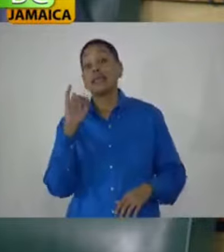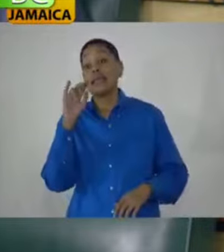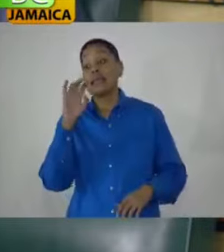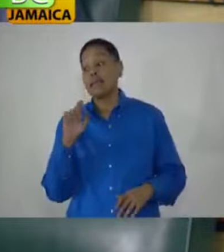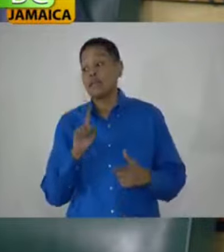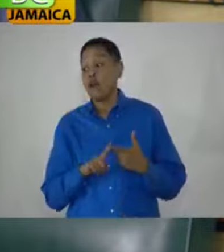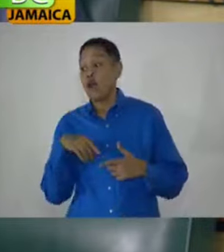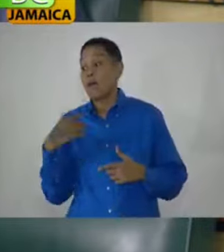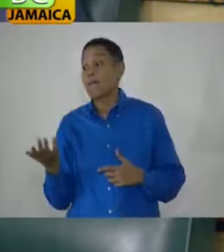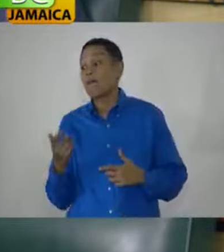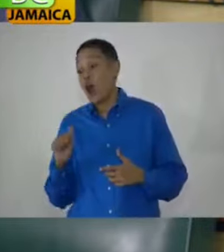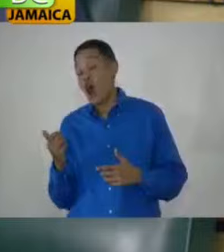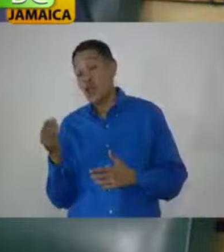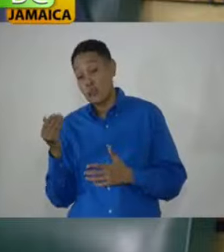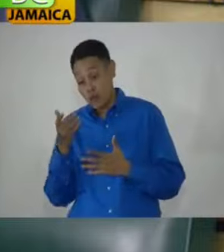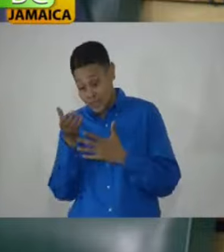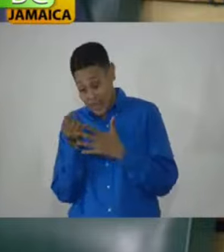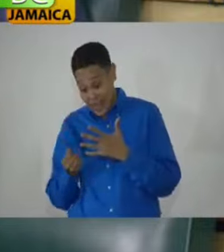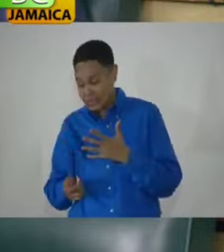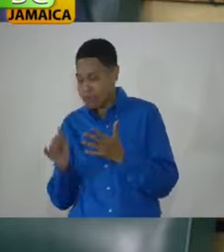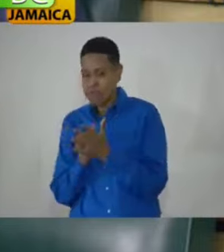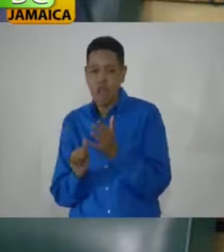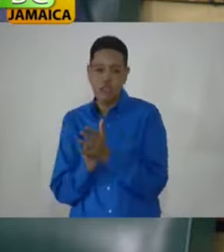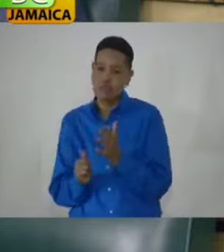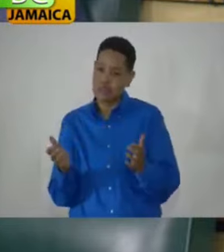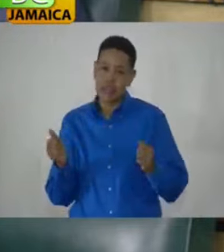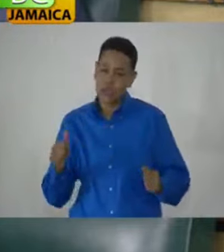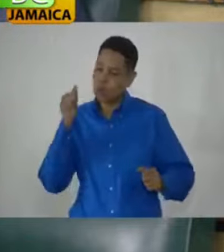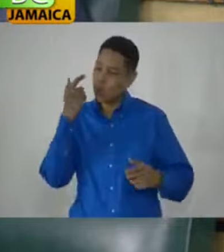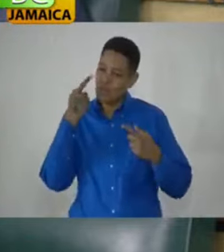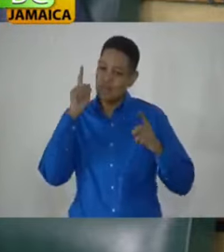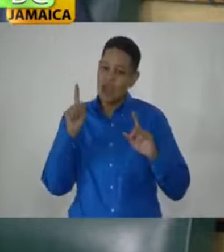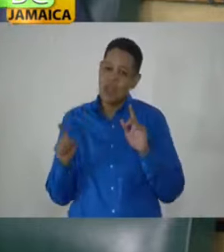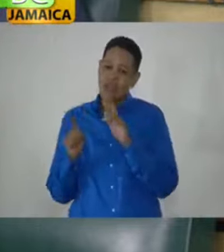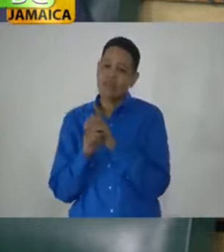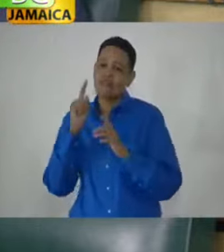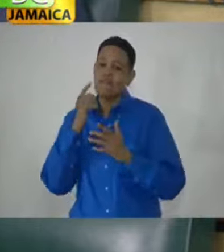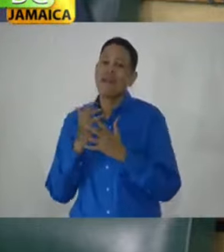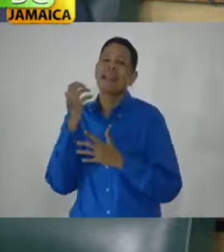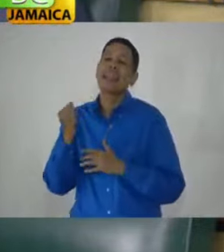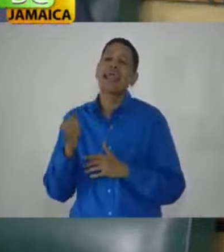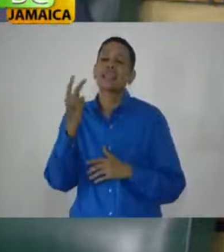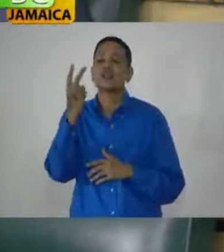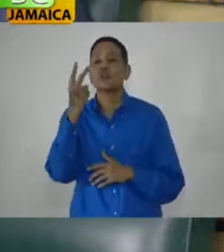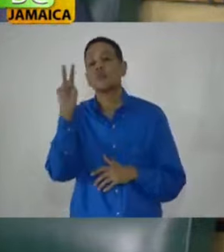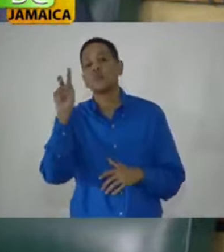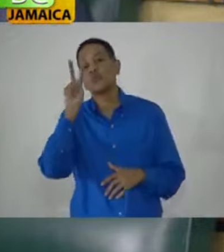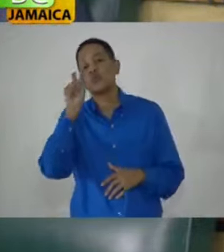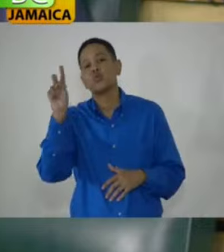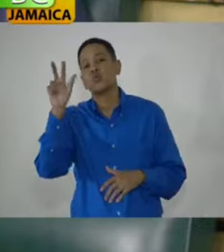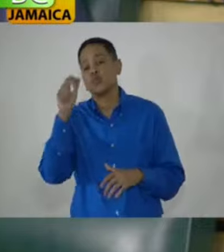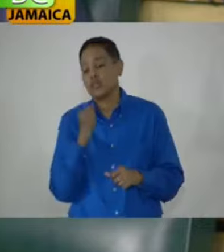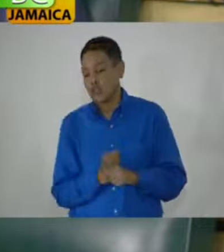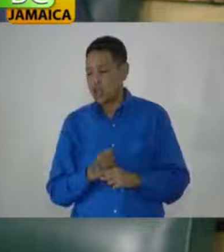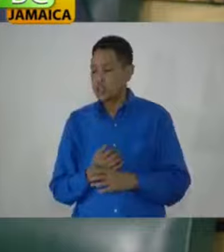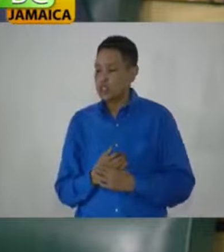digital nomad revenue streams are not going to materialize for at least the next 2 to 3